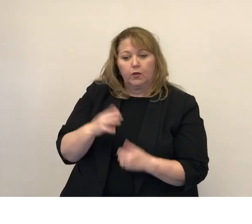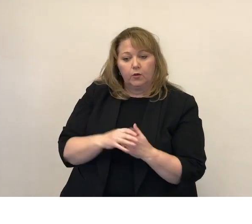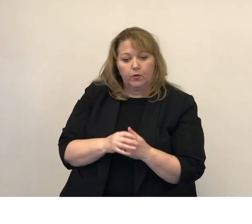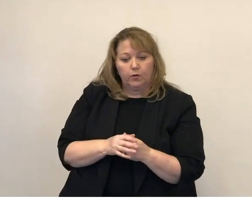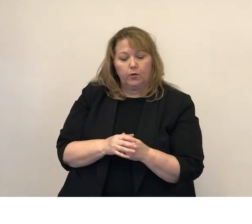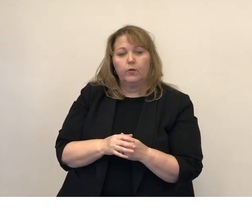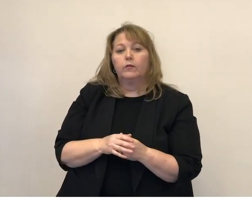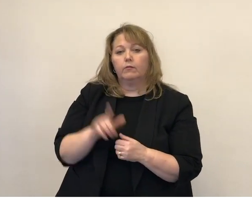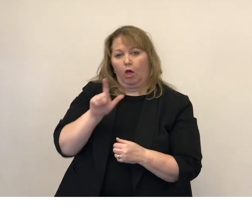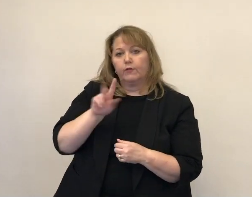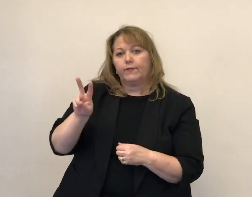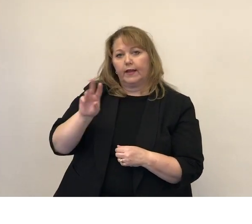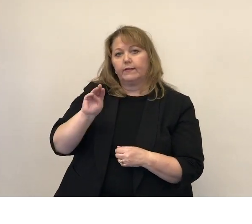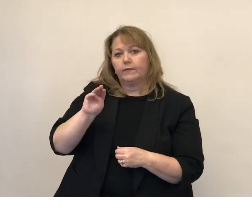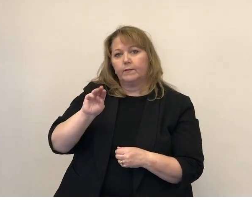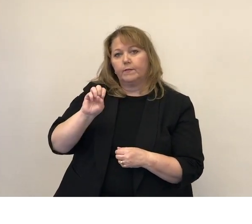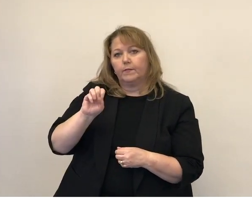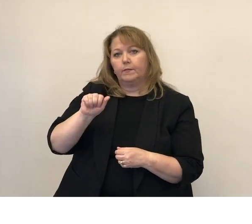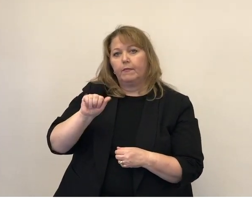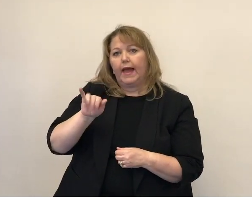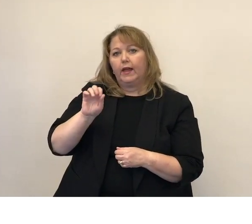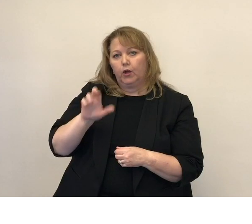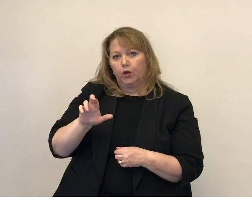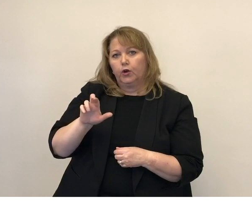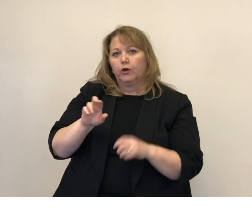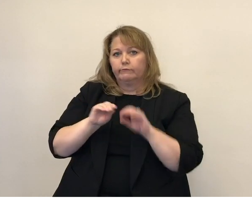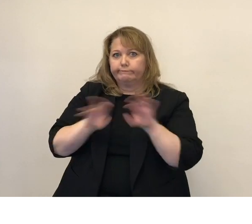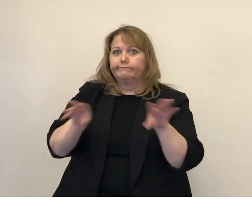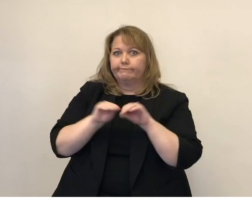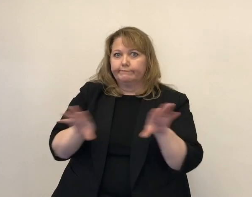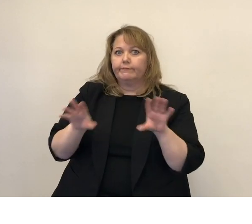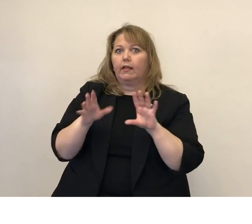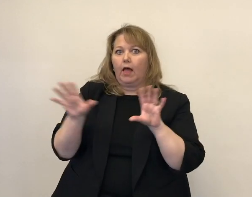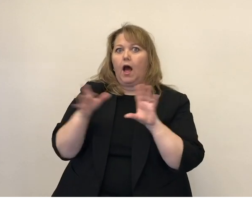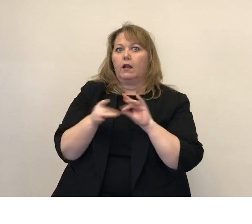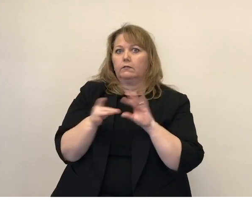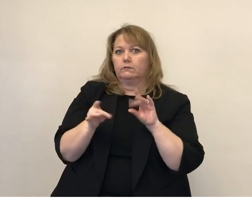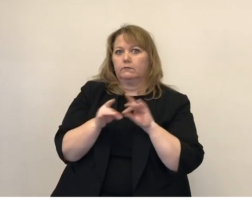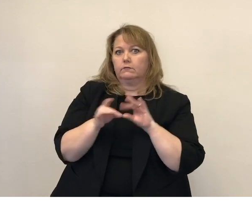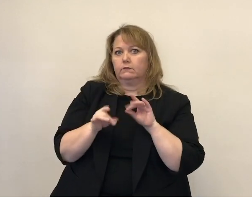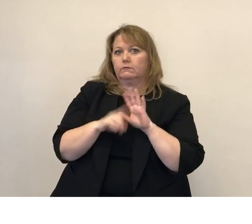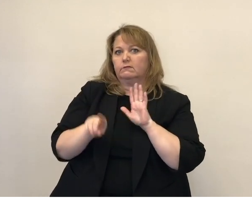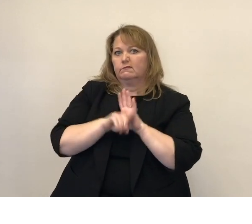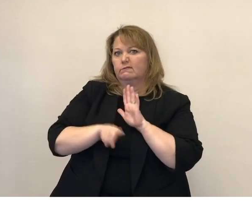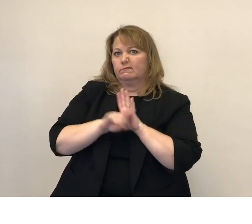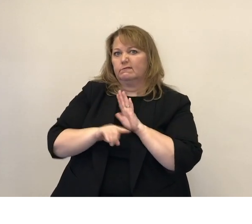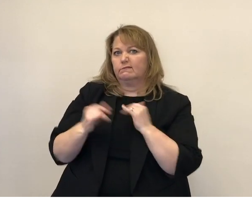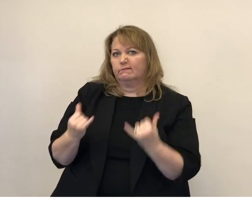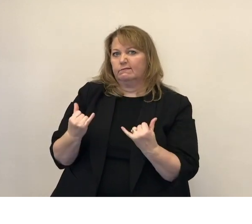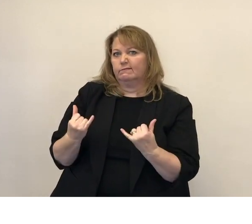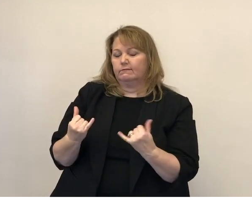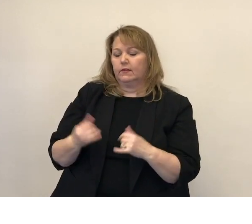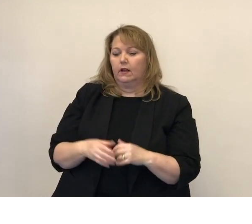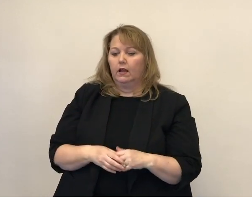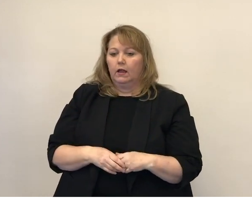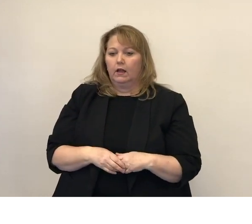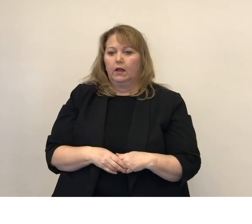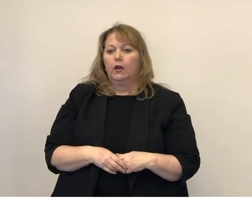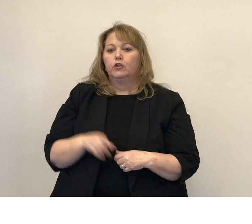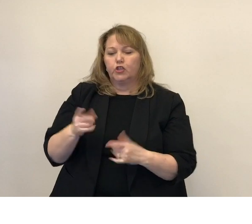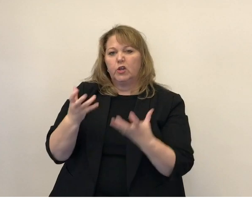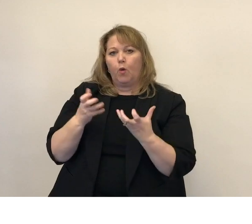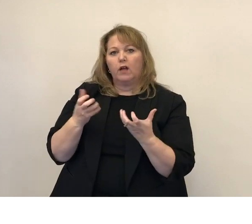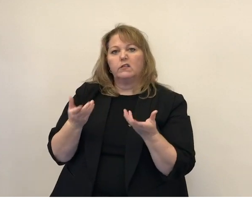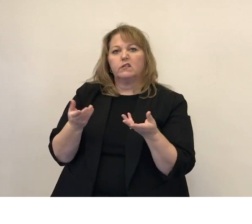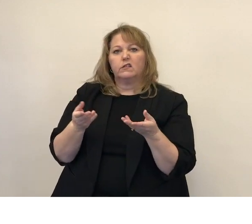down with numerous media outlets today. One of her reasons for why she believes the shutdown should end is because